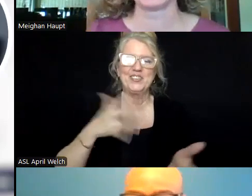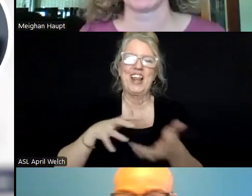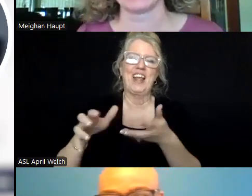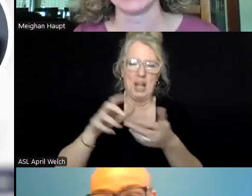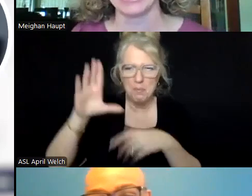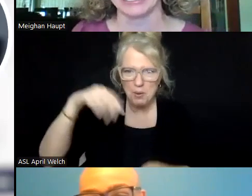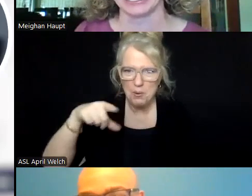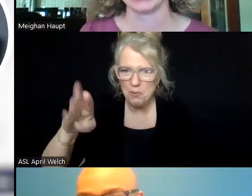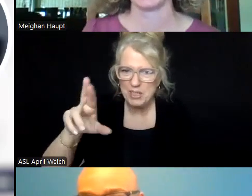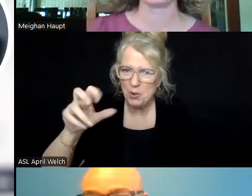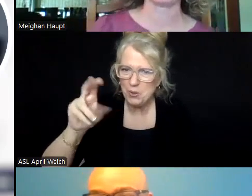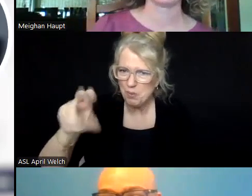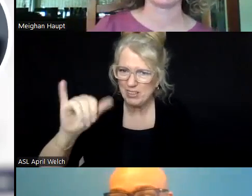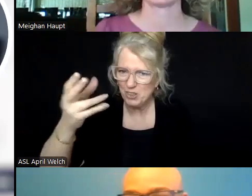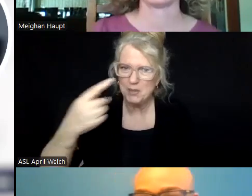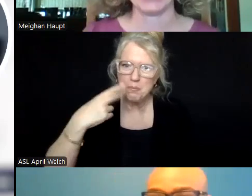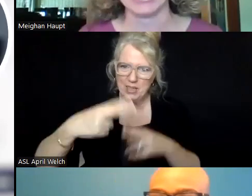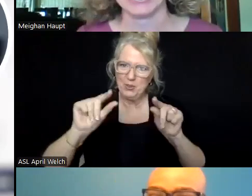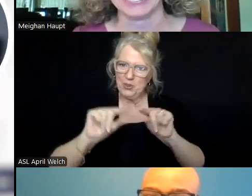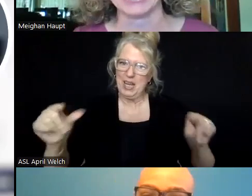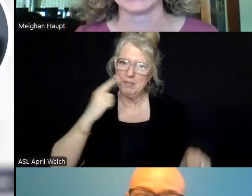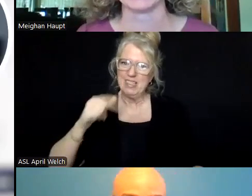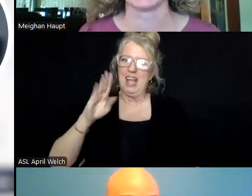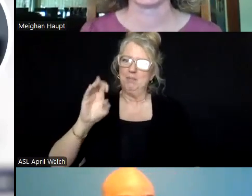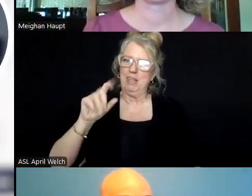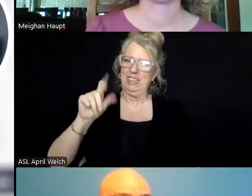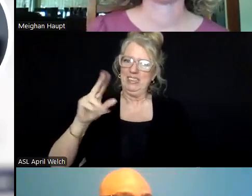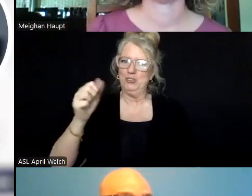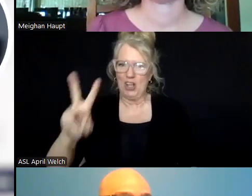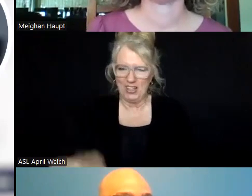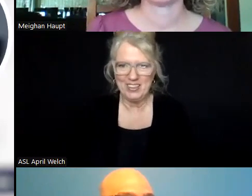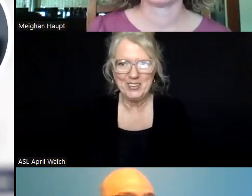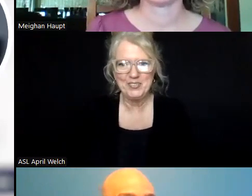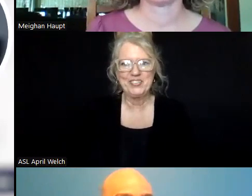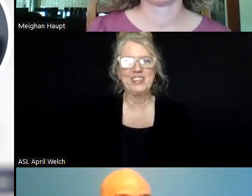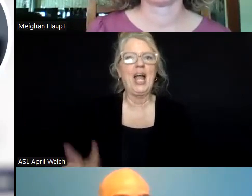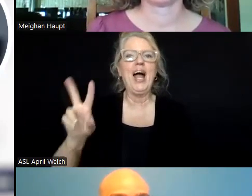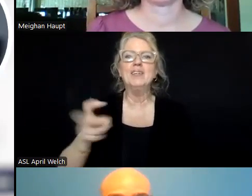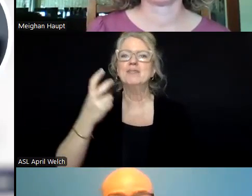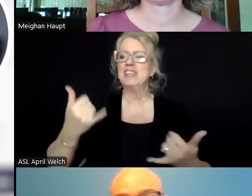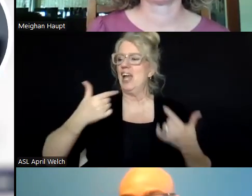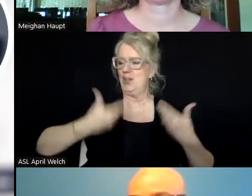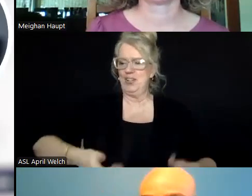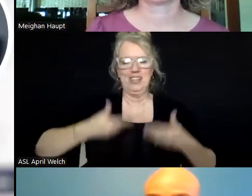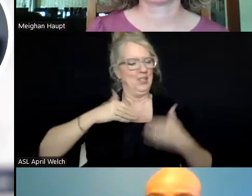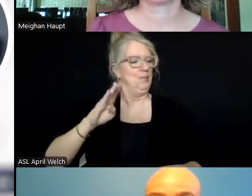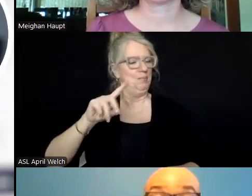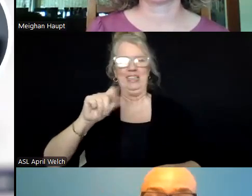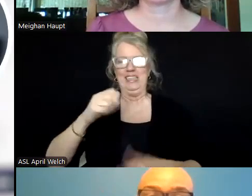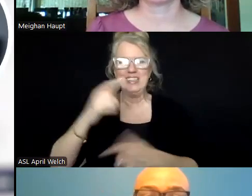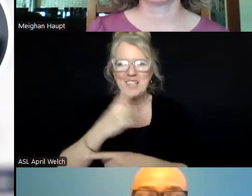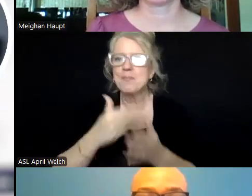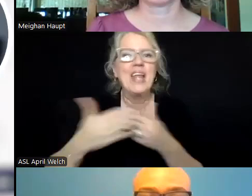We know you're Brandon Johnson. Right. Okay. Yeah, I transported into Belina today.